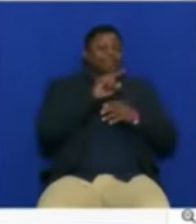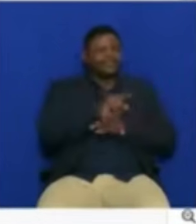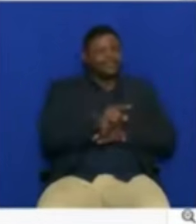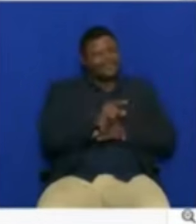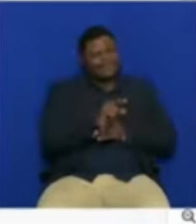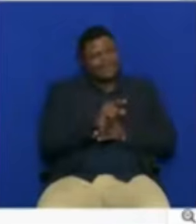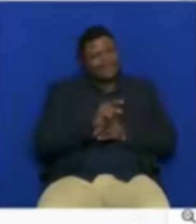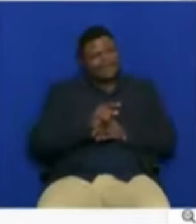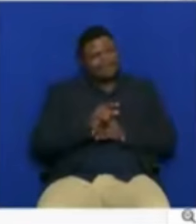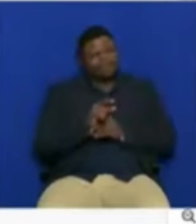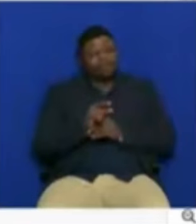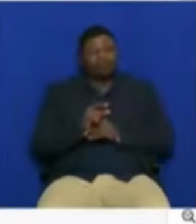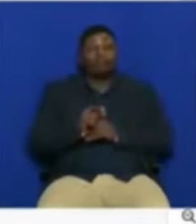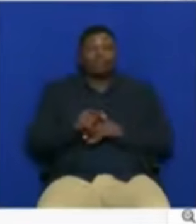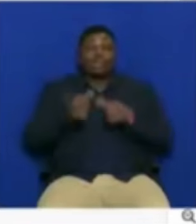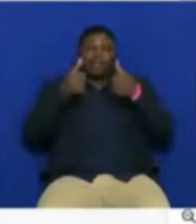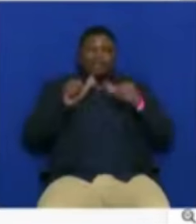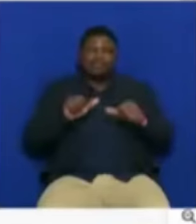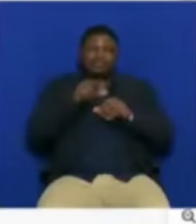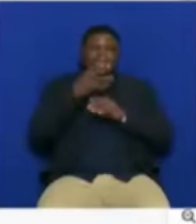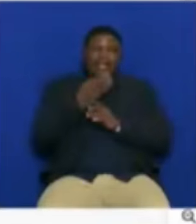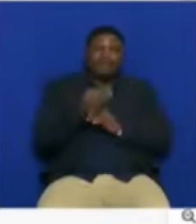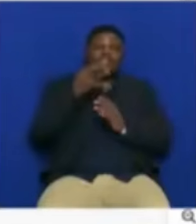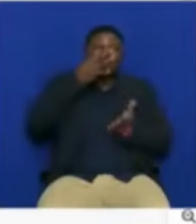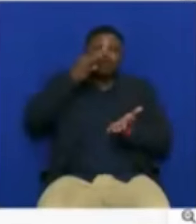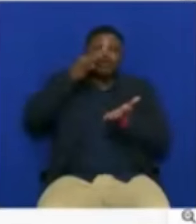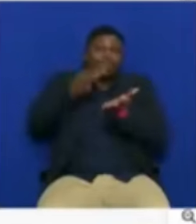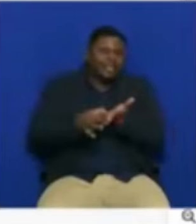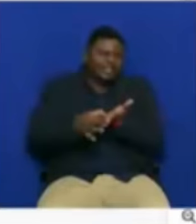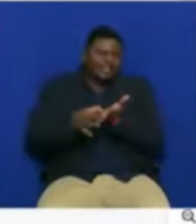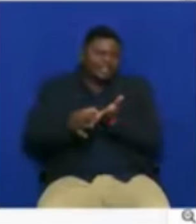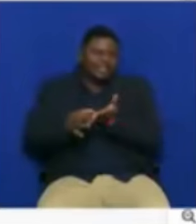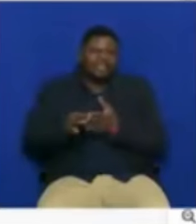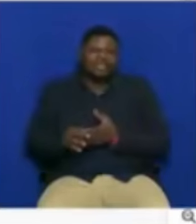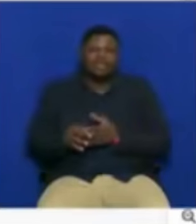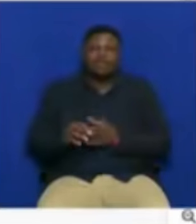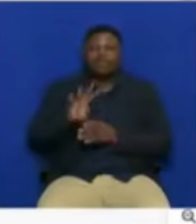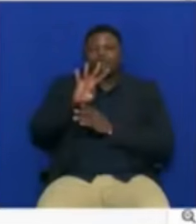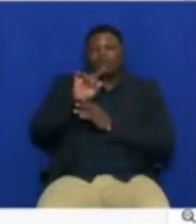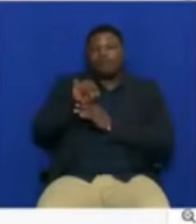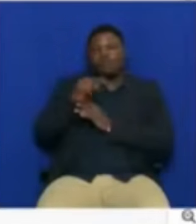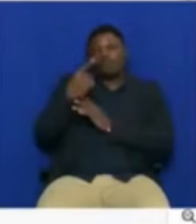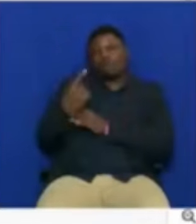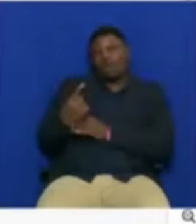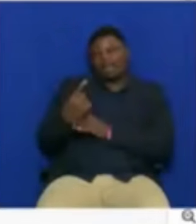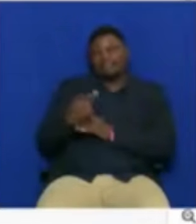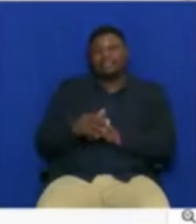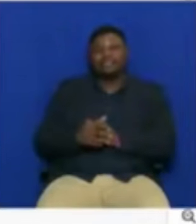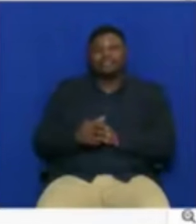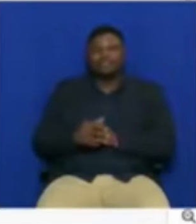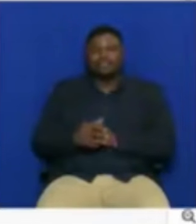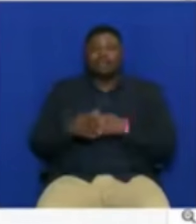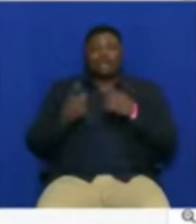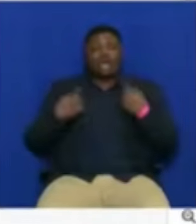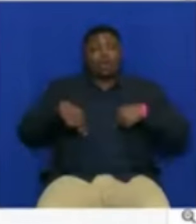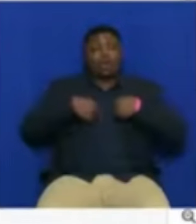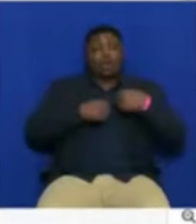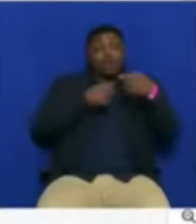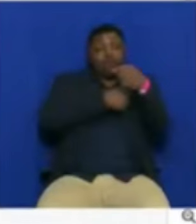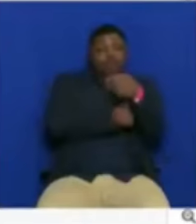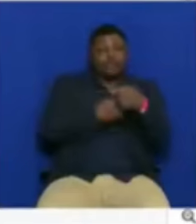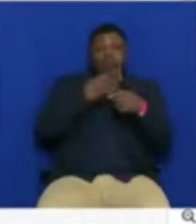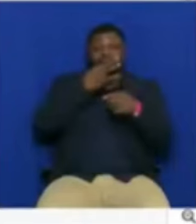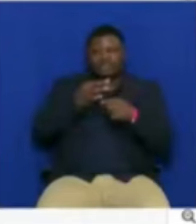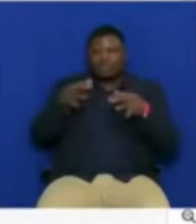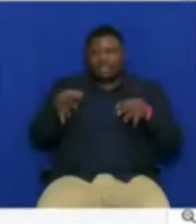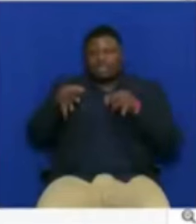recommendation, and at 4.1, it reads, this office recommends that an extension of 10 working days is provided